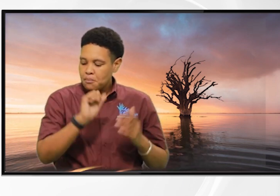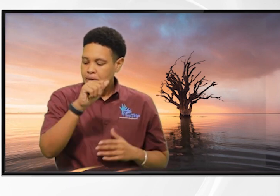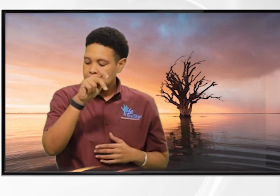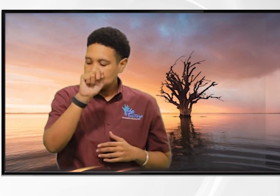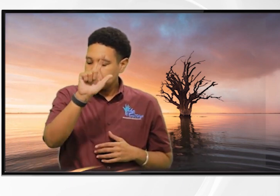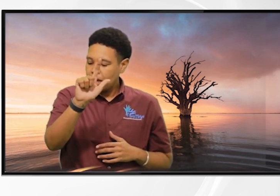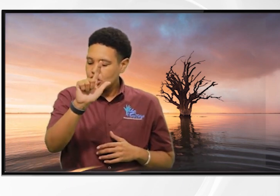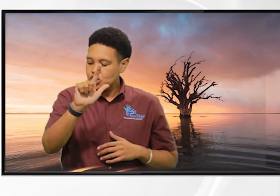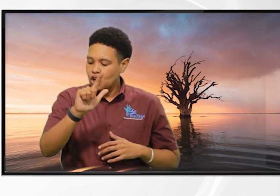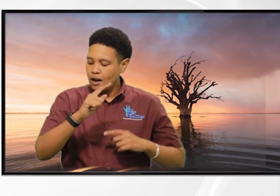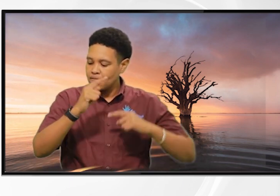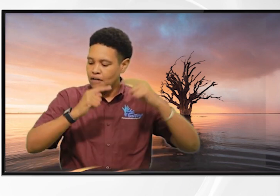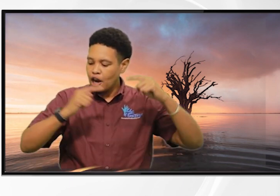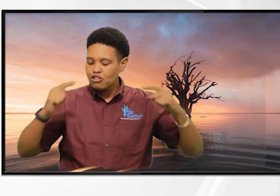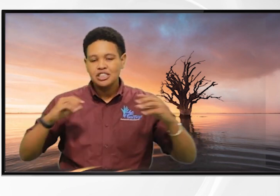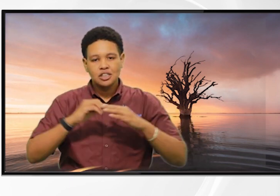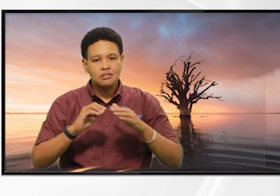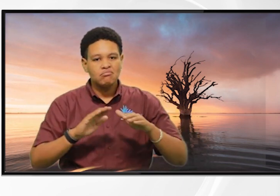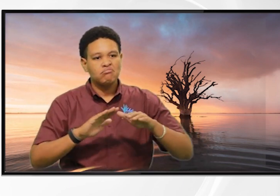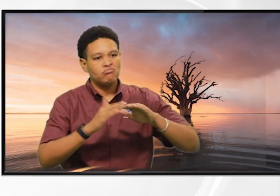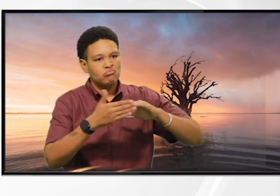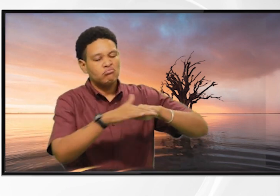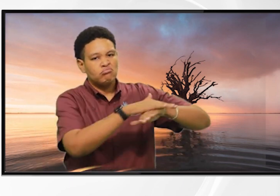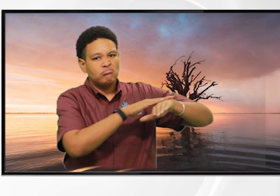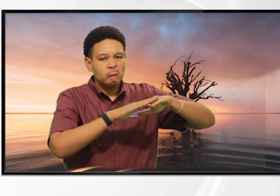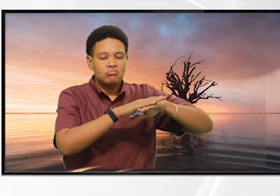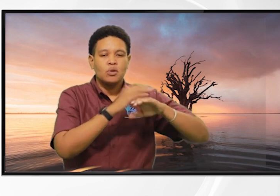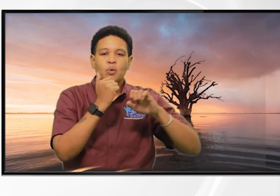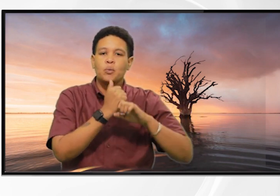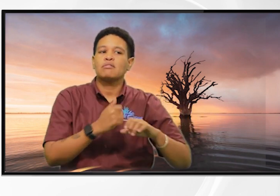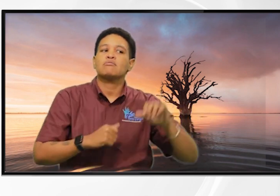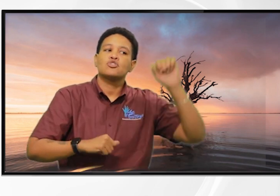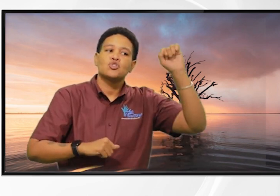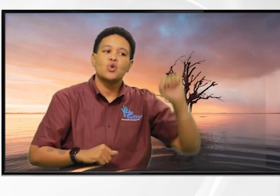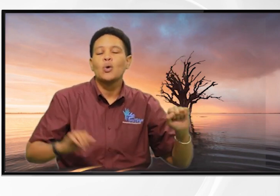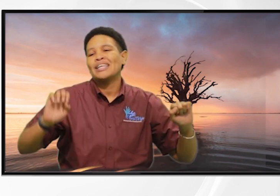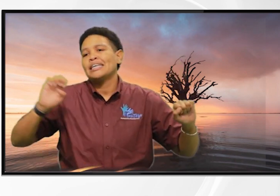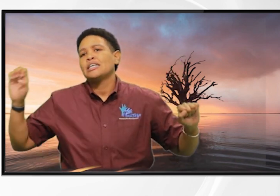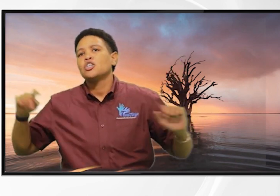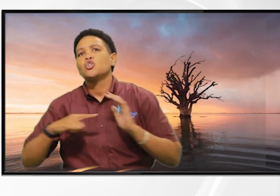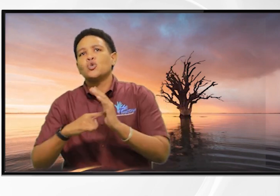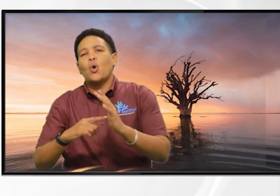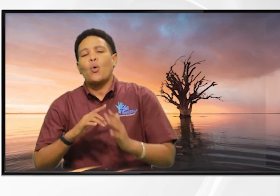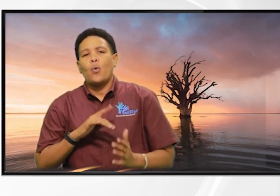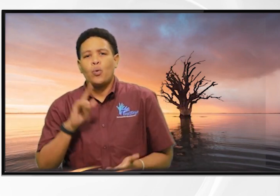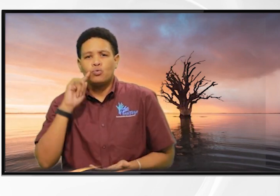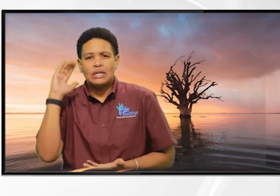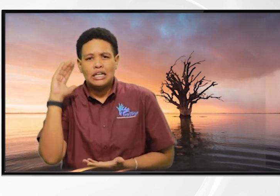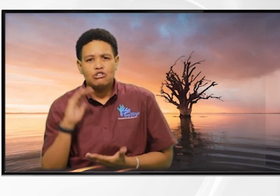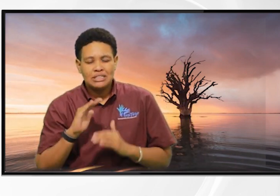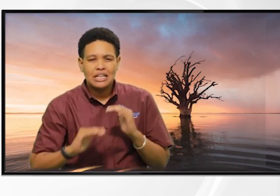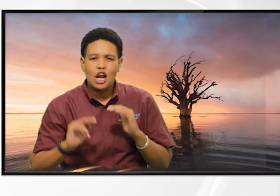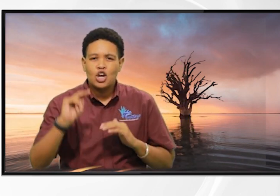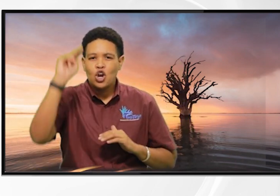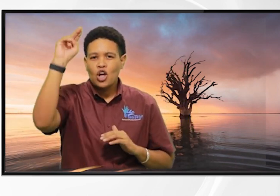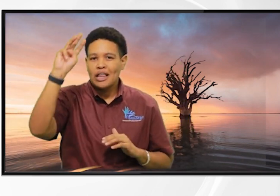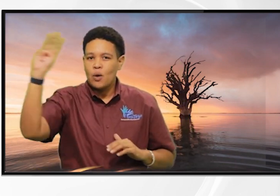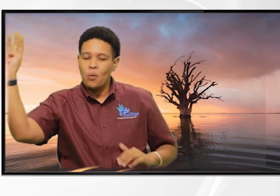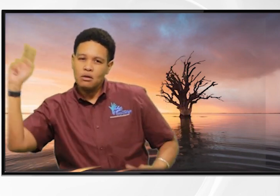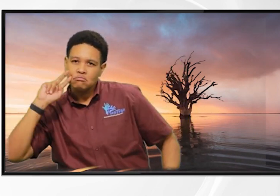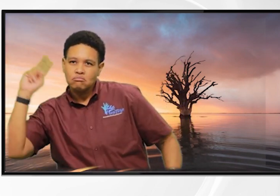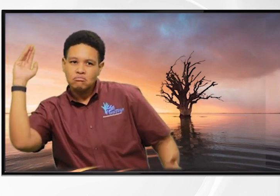country, and even within blocks, with the south and east showing greater decreases than the north and